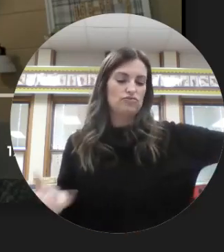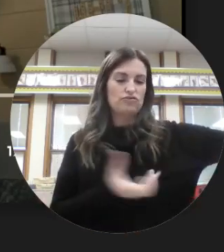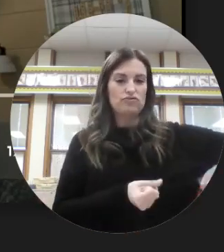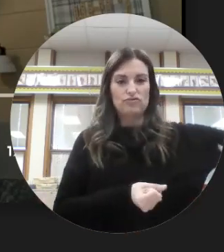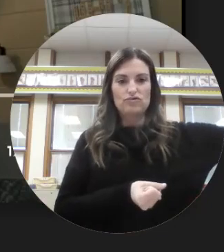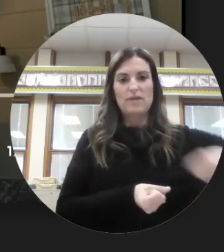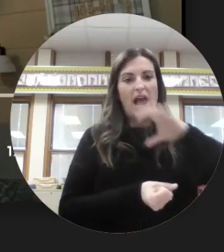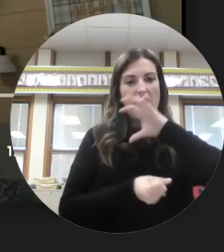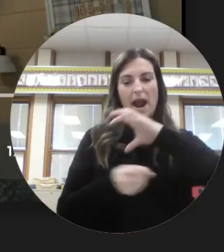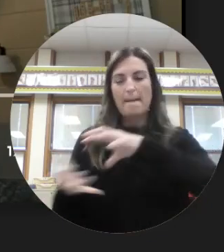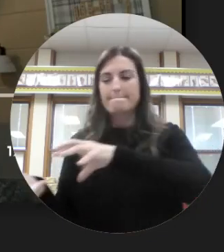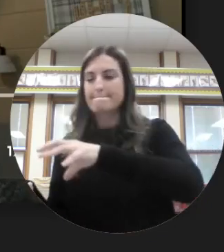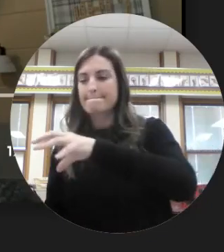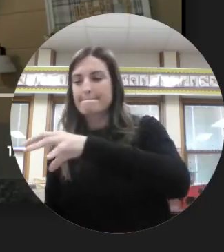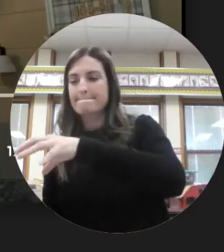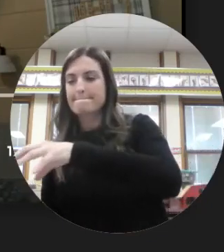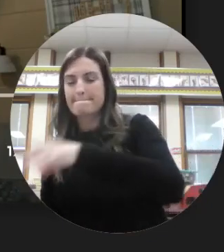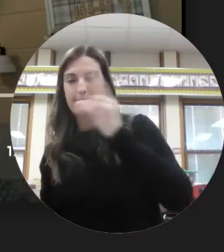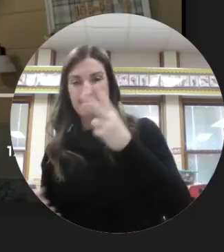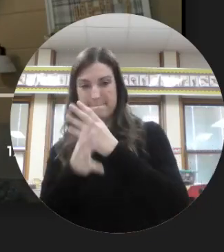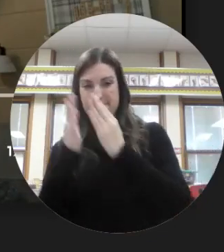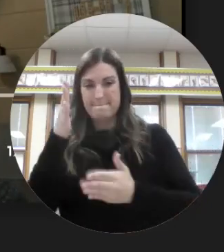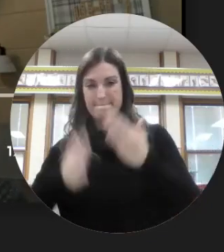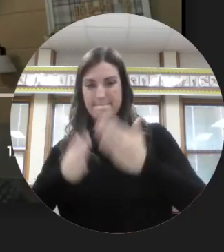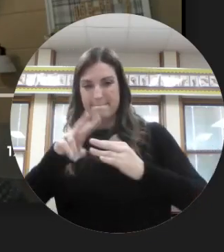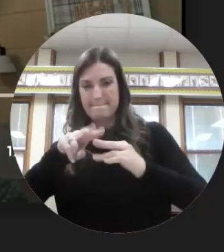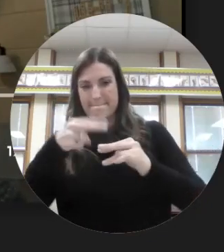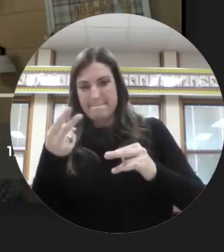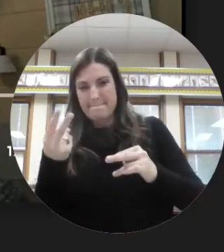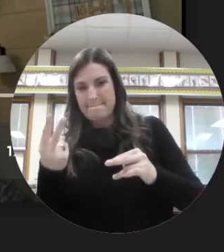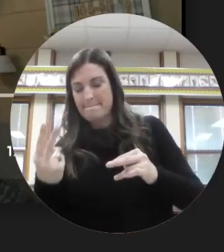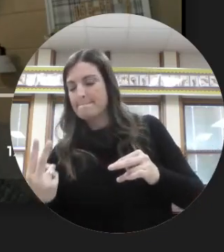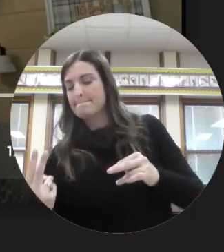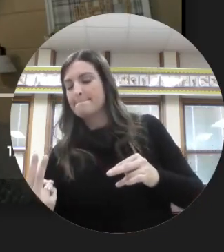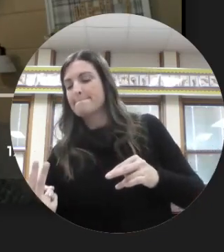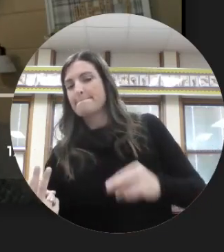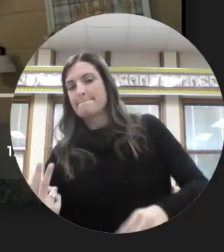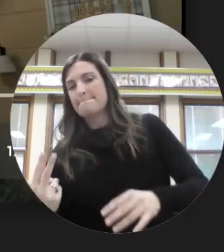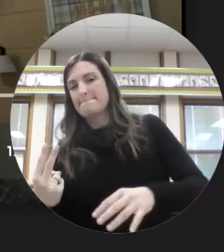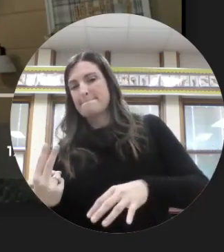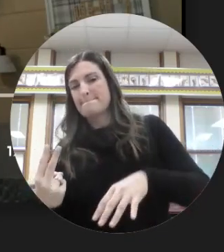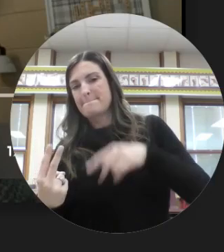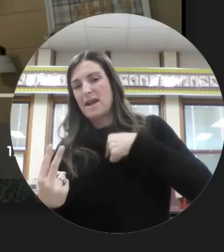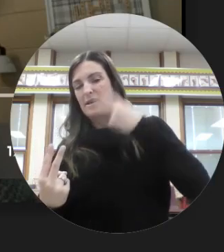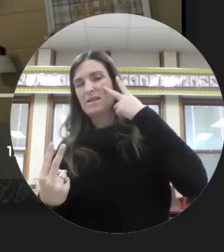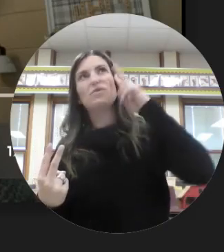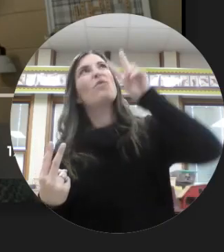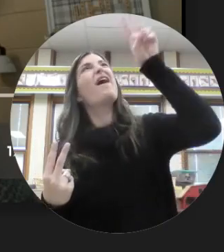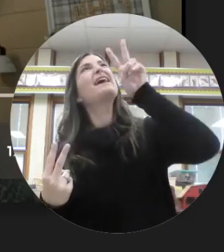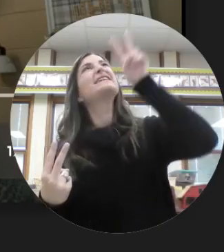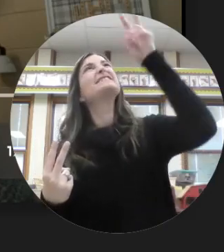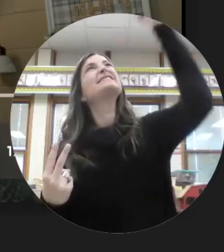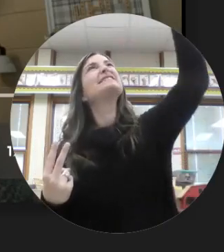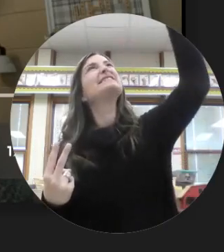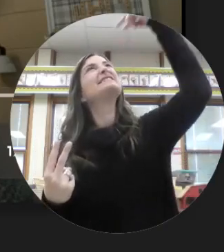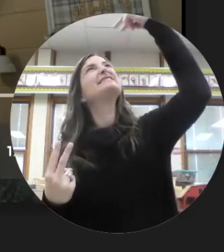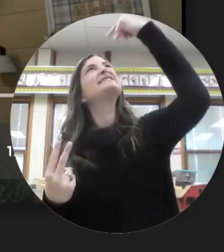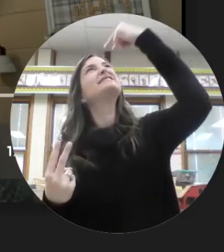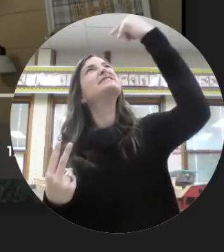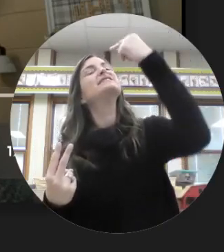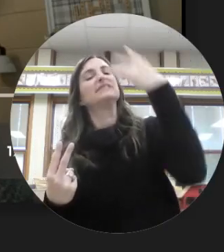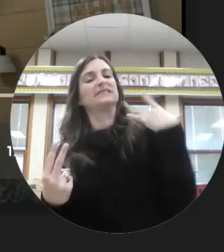together they slowly lowered Roz headfirst down the cliff. Thorn whimpered through clenched teeth as he watched the robot approach. Then he felt